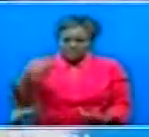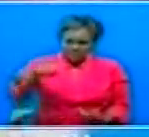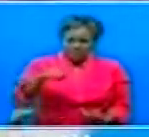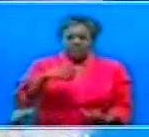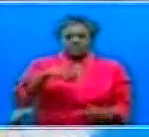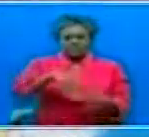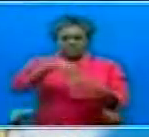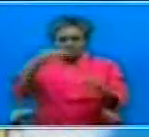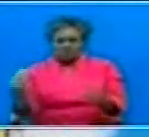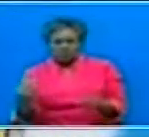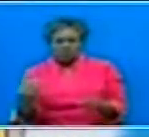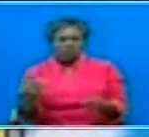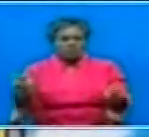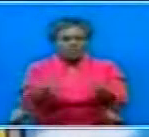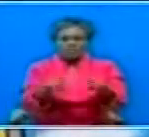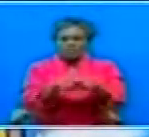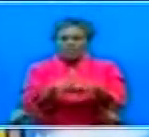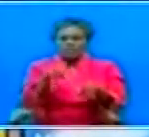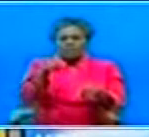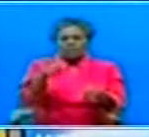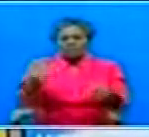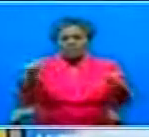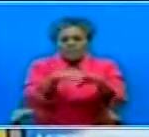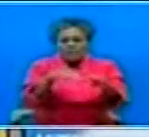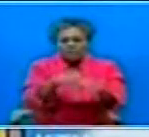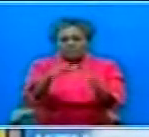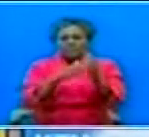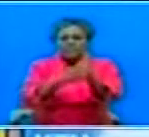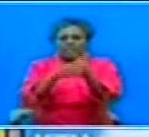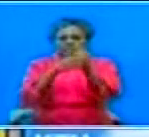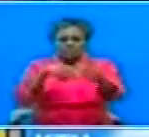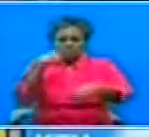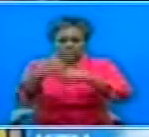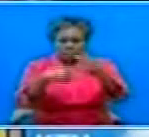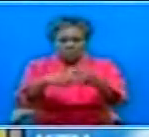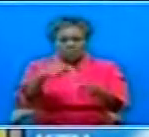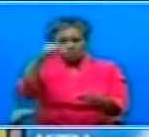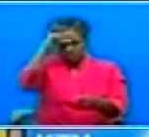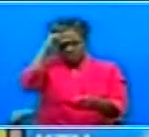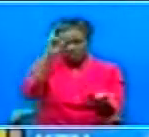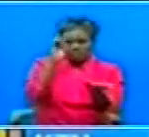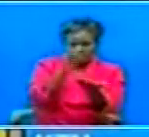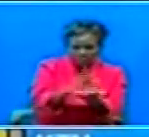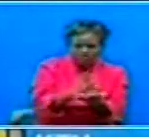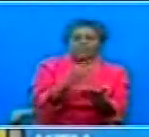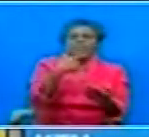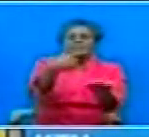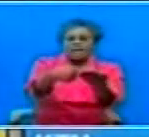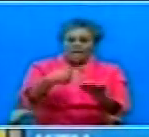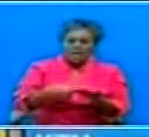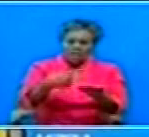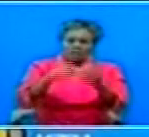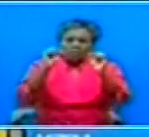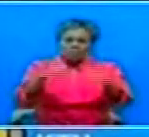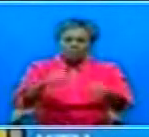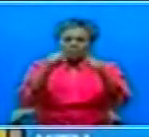resign. Majority leader Francis Mutuku, who is among those who have been leading the onslaught against Professor Kivutha Kibwana, says dialogue may just